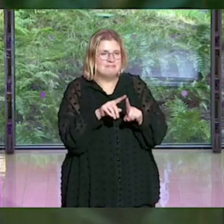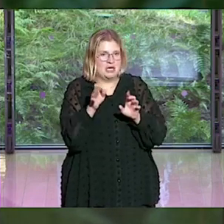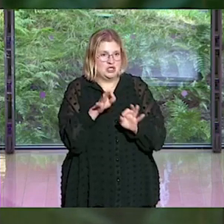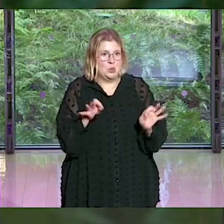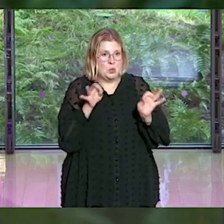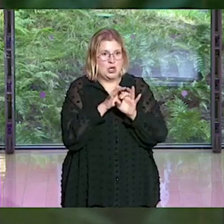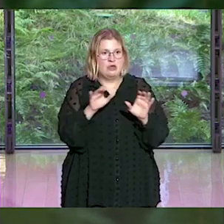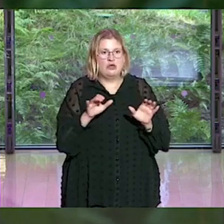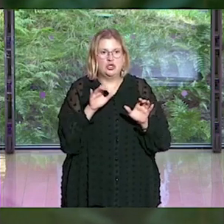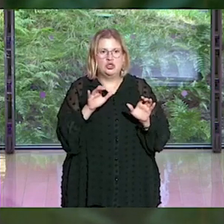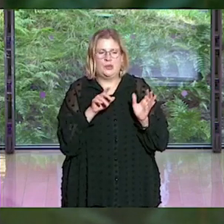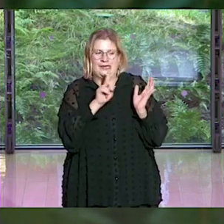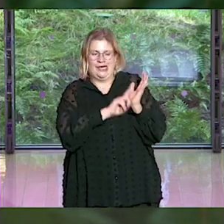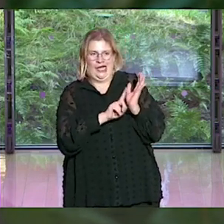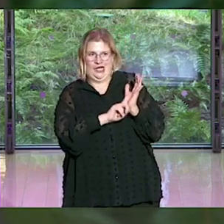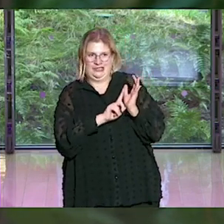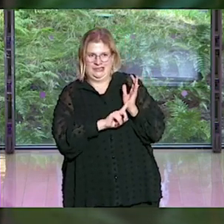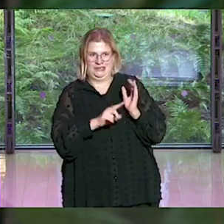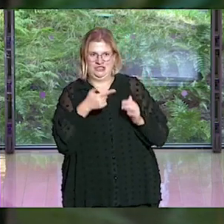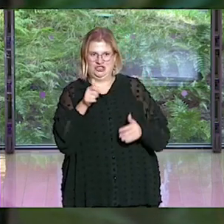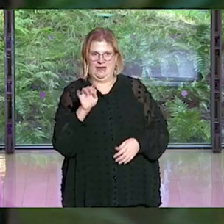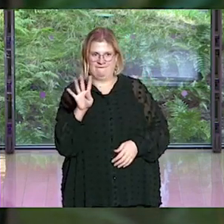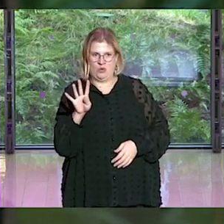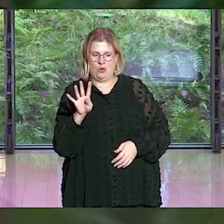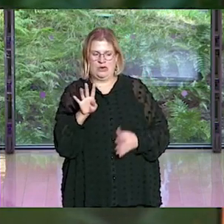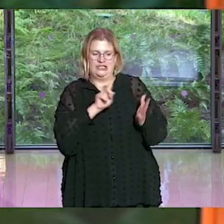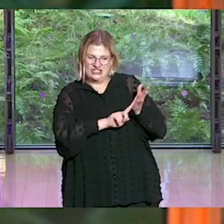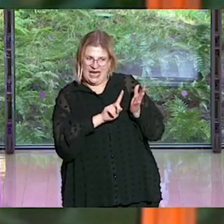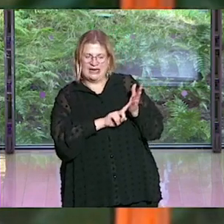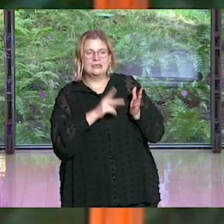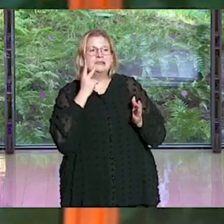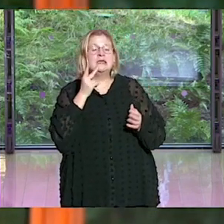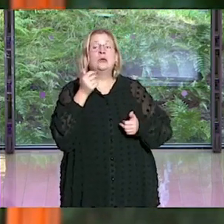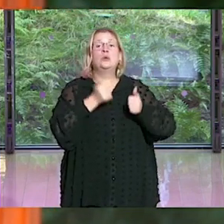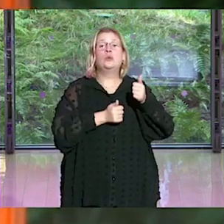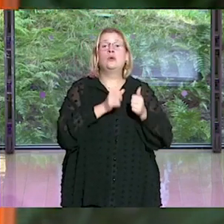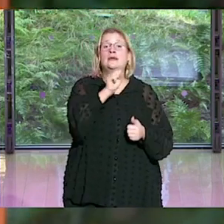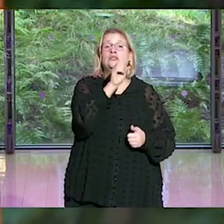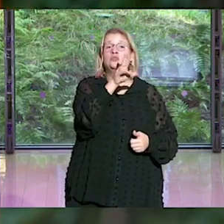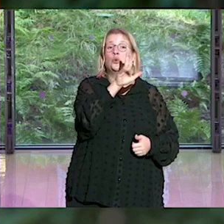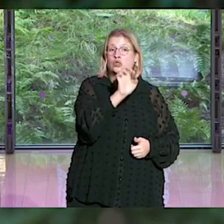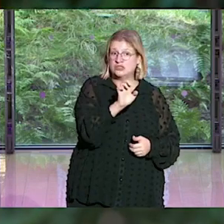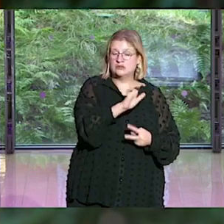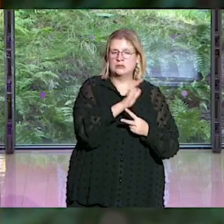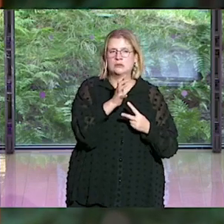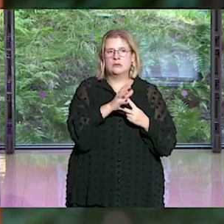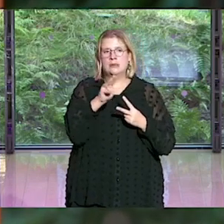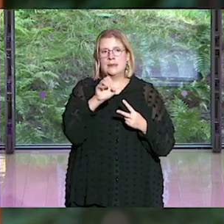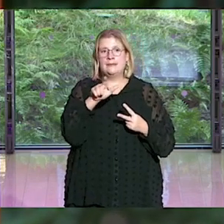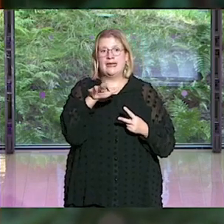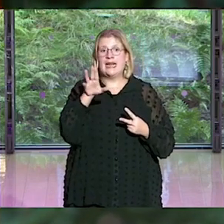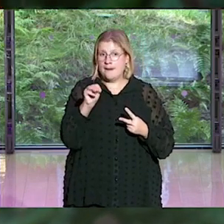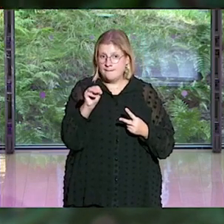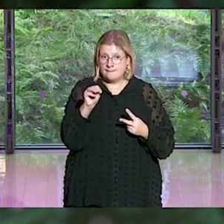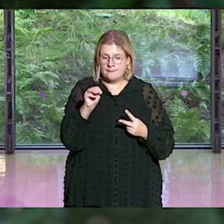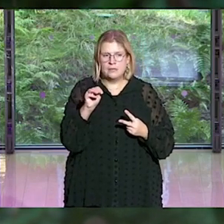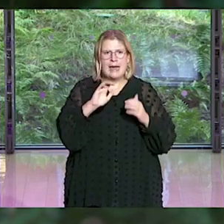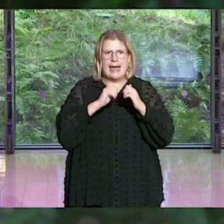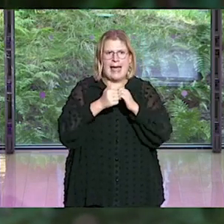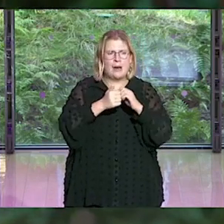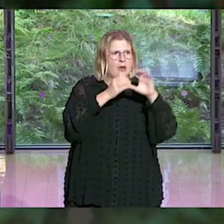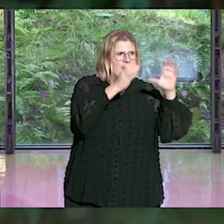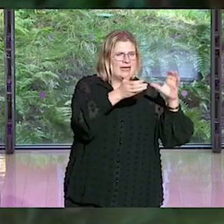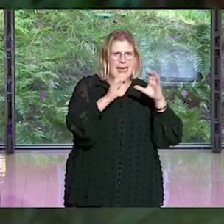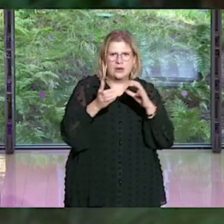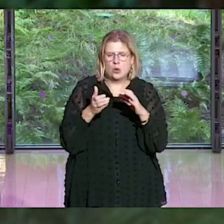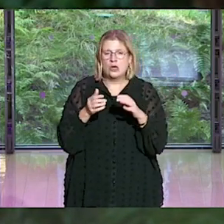doing an audit in GA4, going in to see, okay, what are my sources, what are my mediums, how are they being